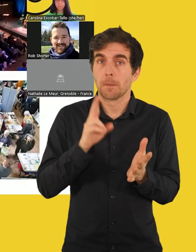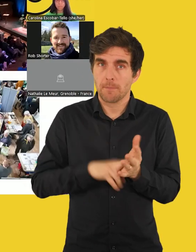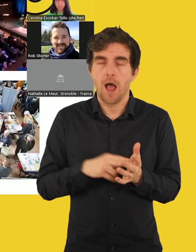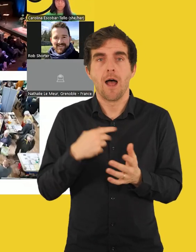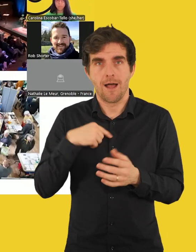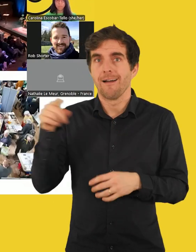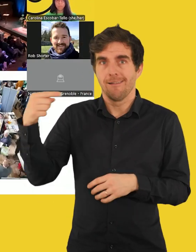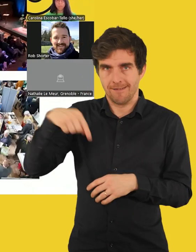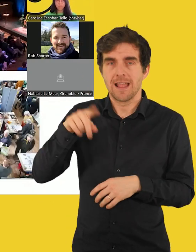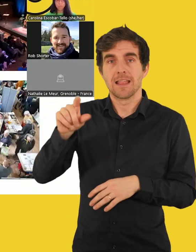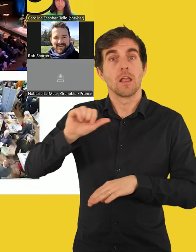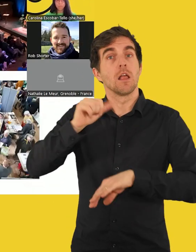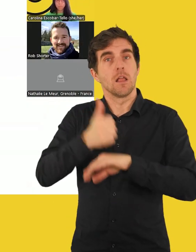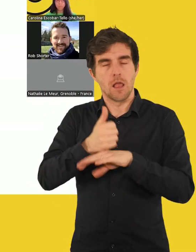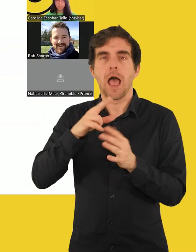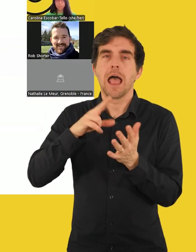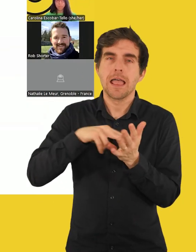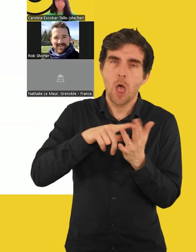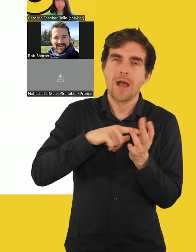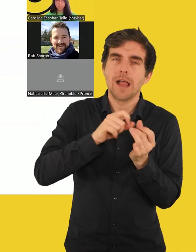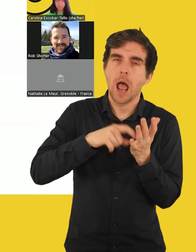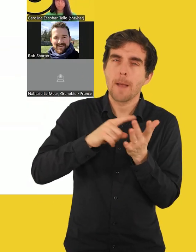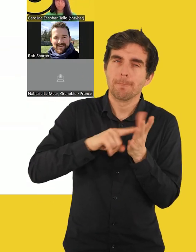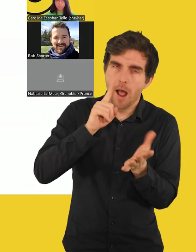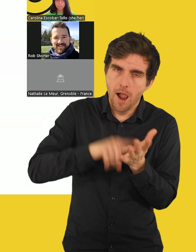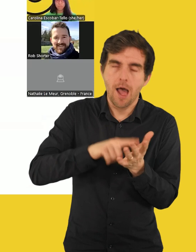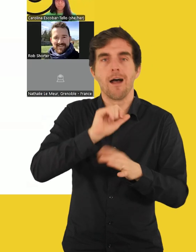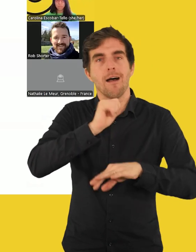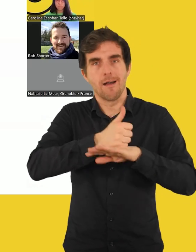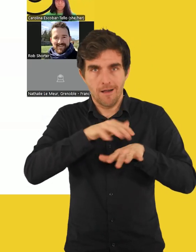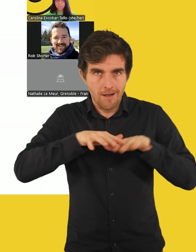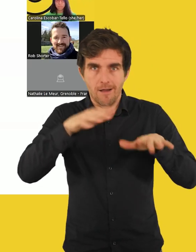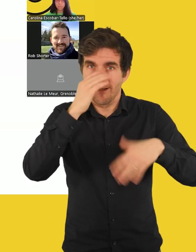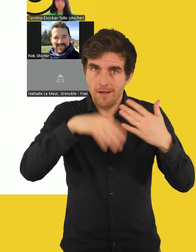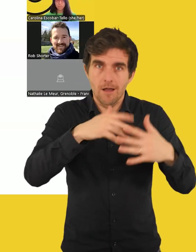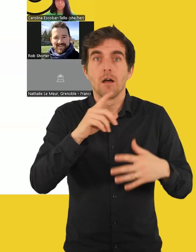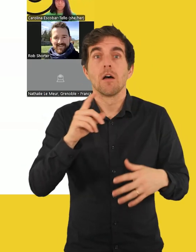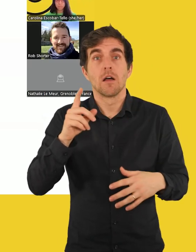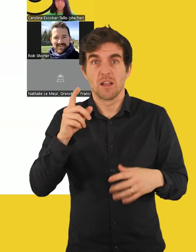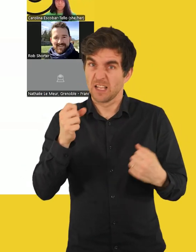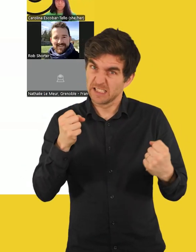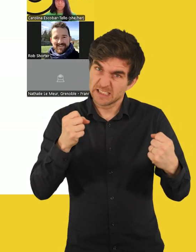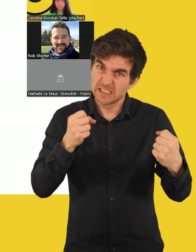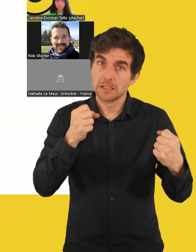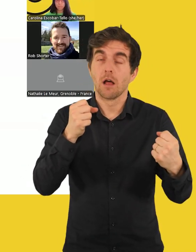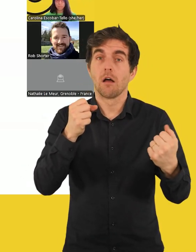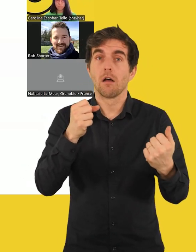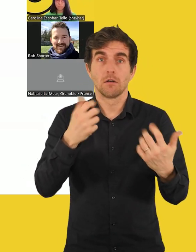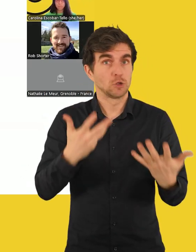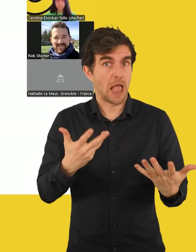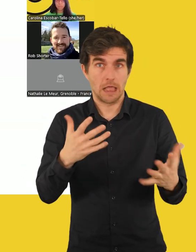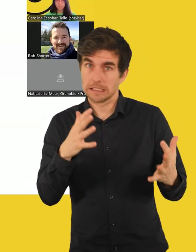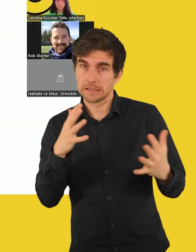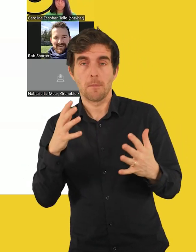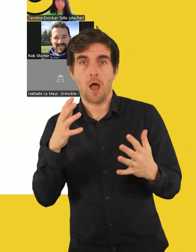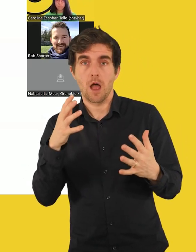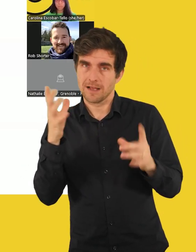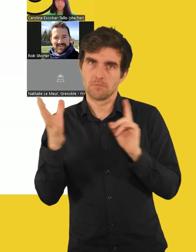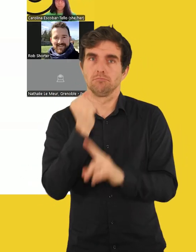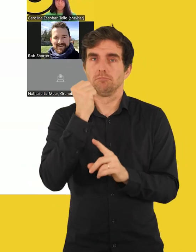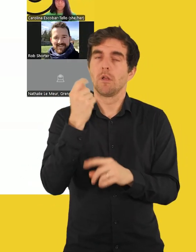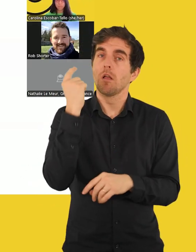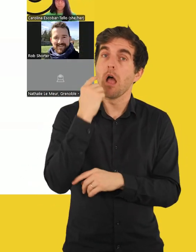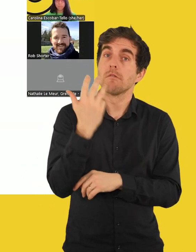yes, I do bring Milton Friedman here. He was the founder of neoliberal economics, which is much of what we're actually battling back against today. But he